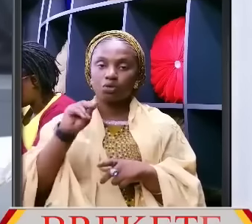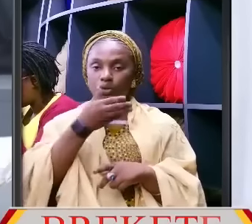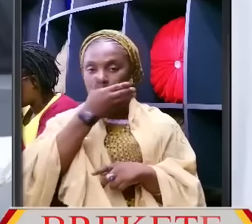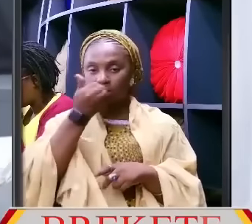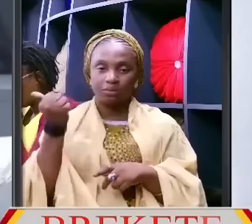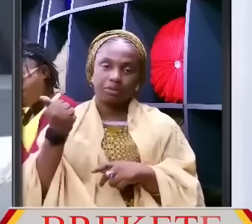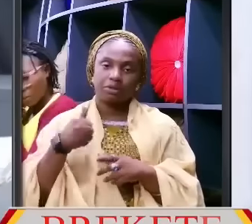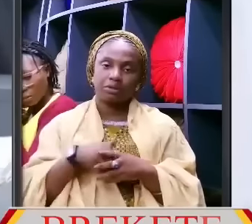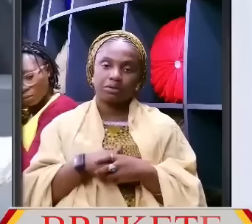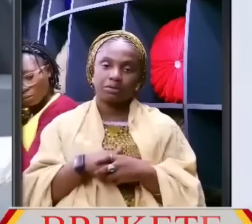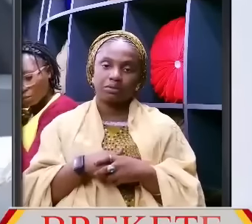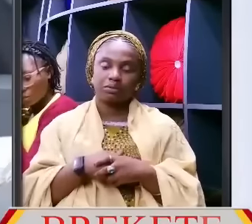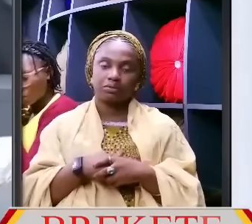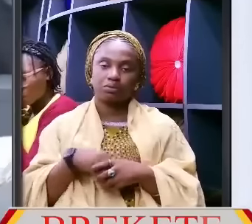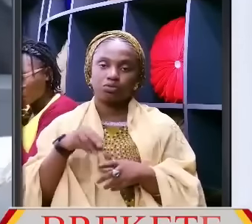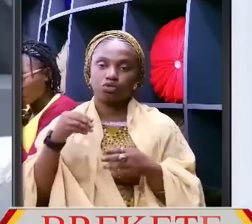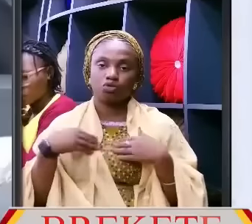perfect.